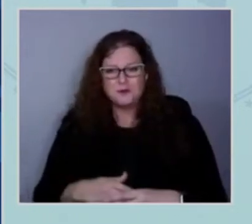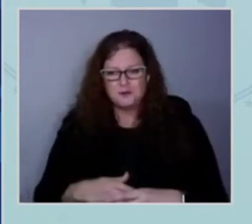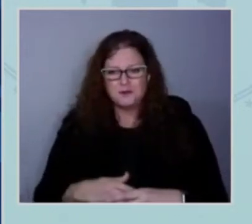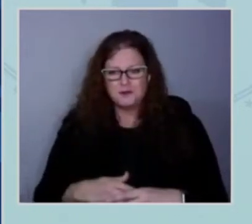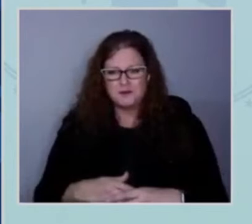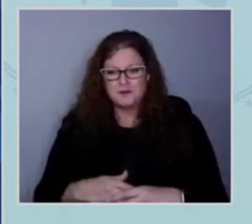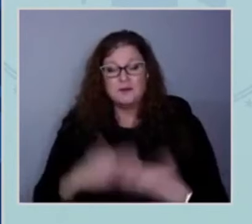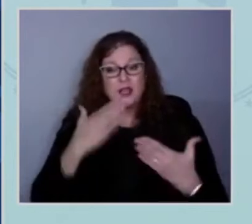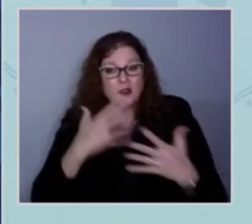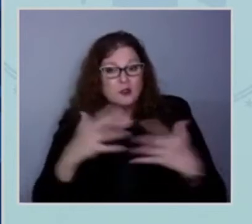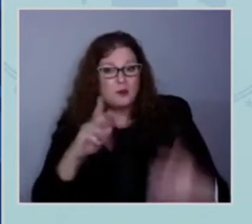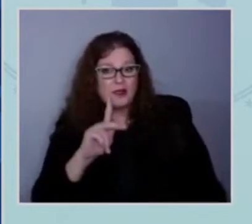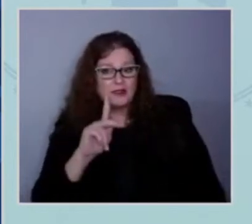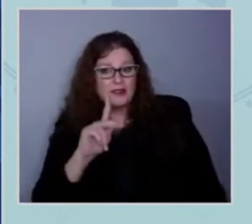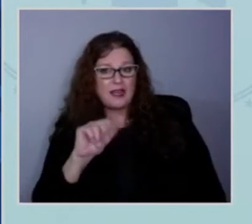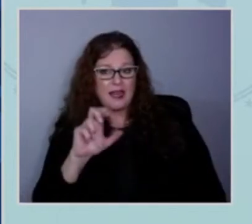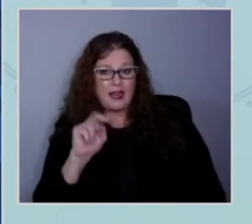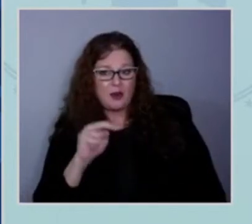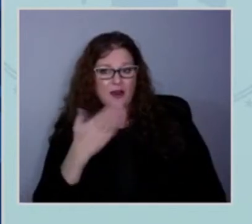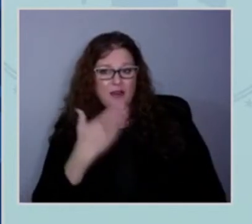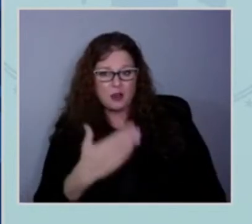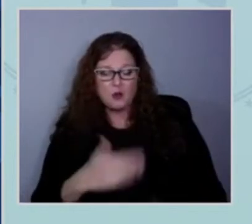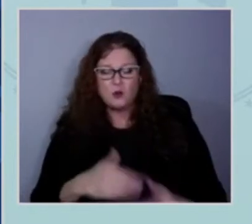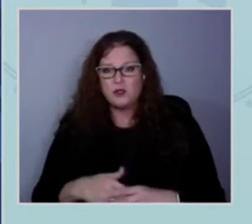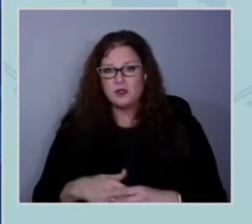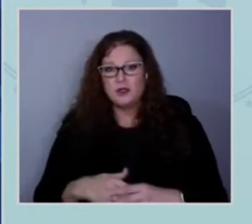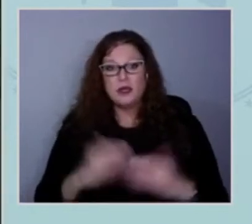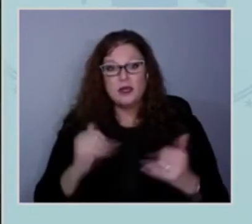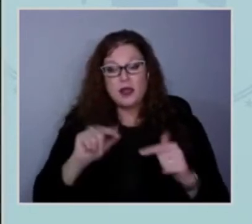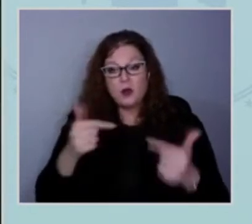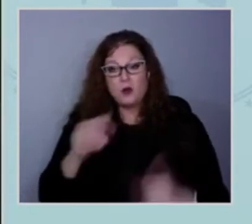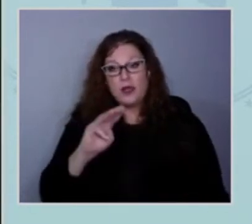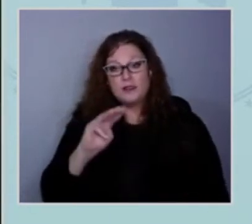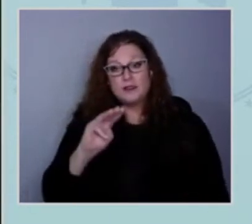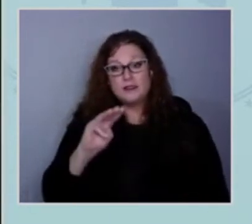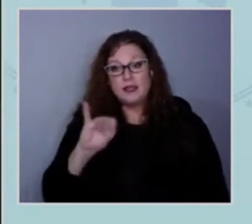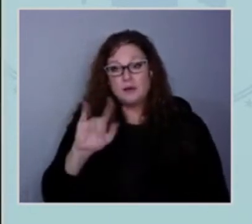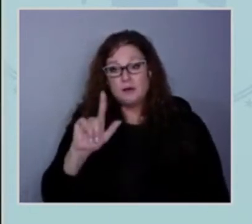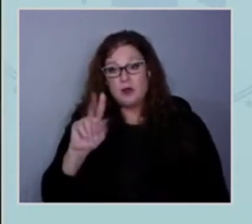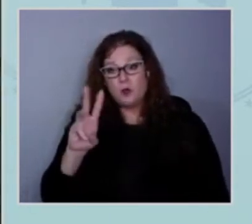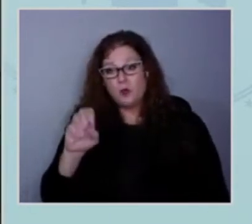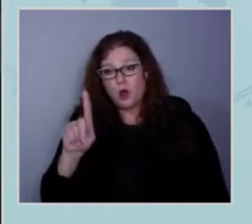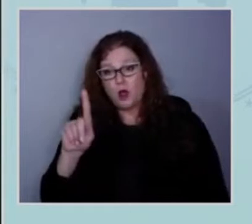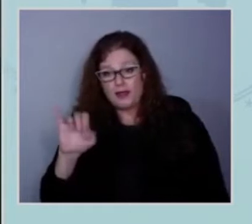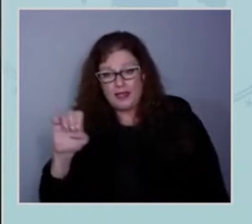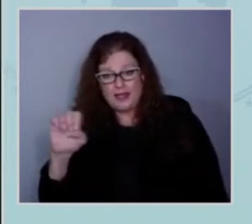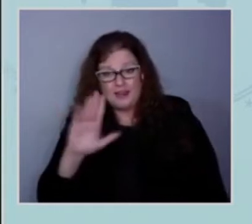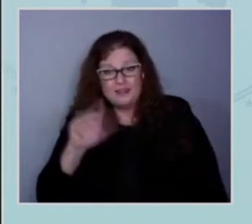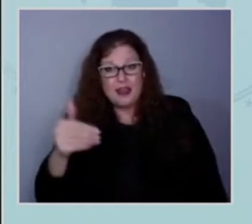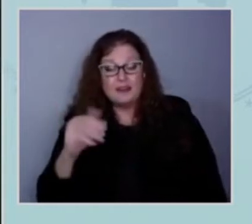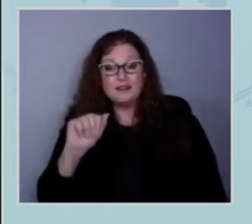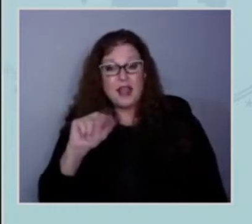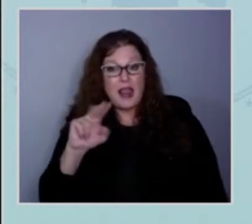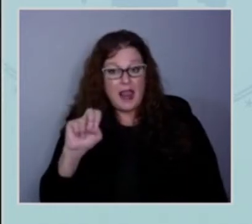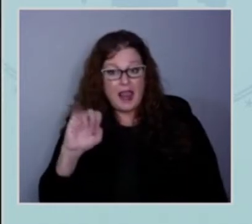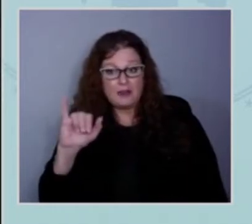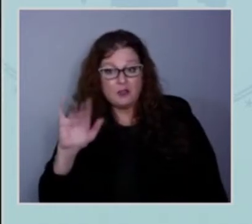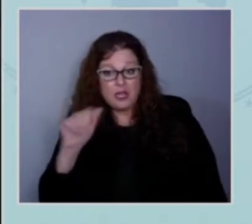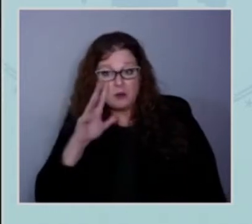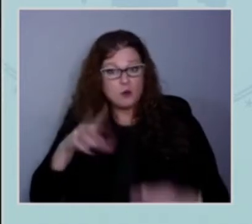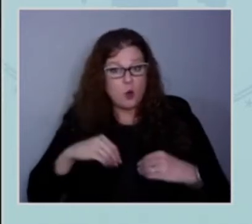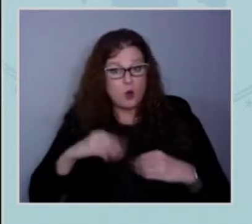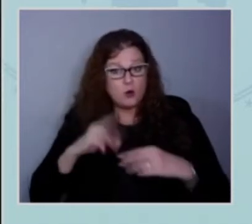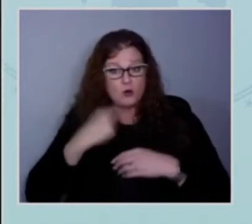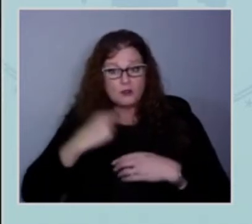other questions later. Thank you. Thank you. Thank you. Thank you so much, Karen. Thank So you. we're going to Milwaukee